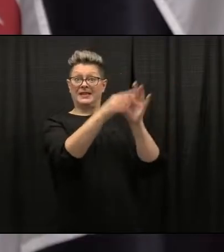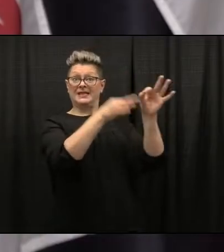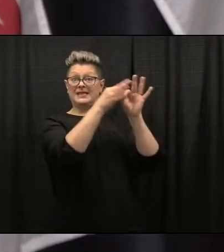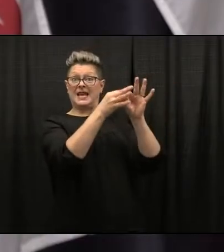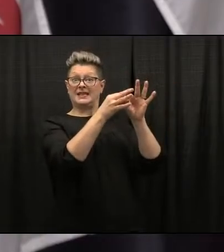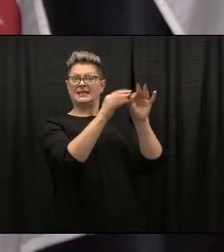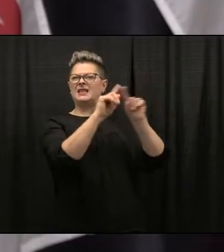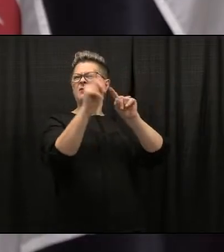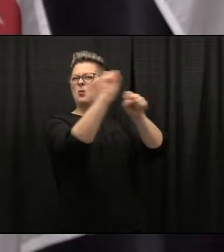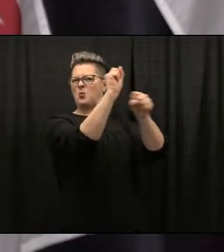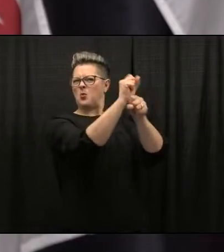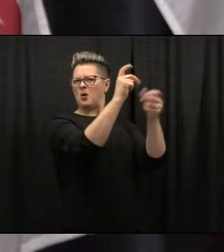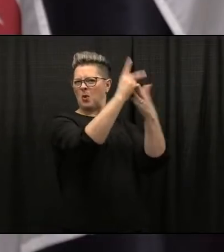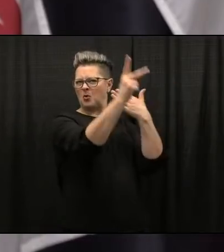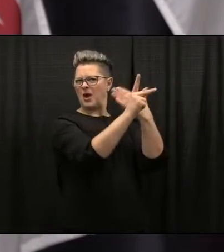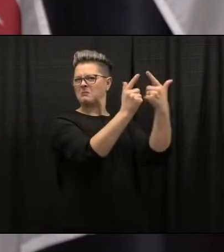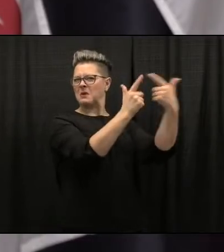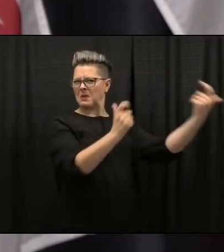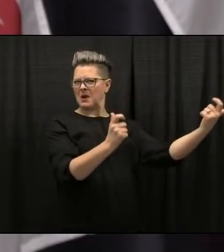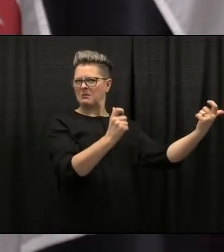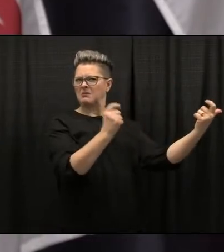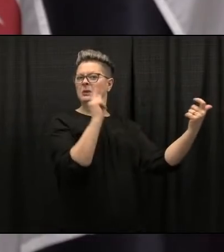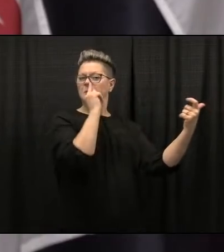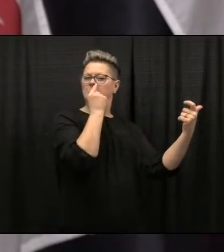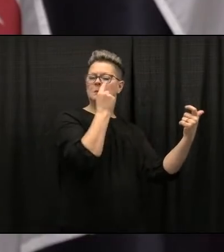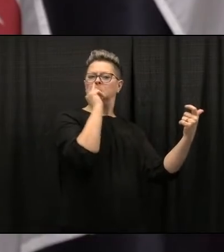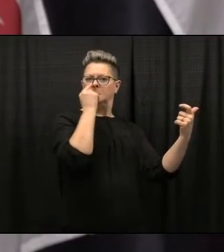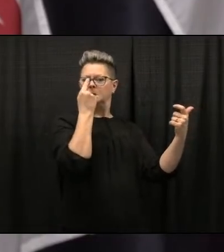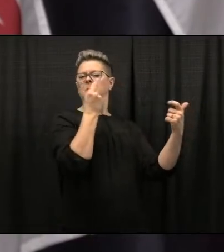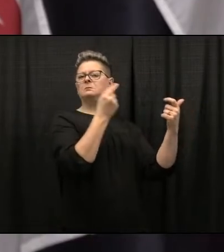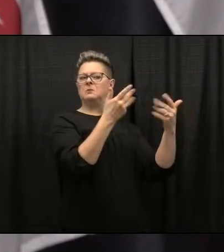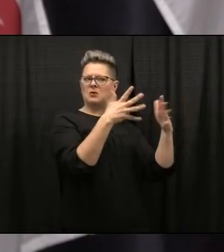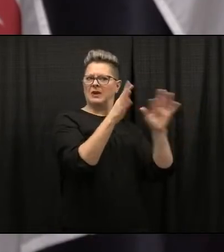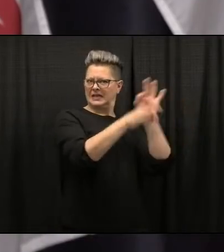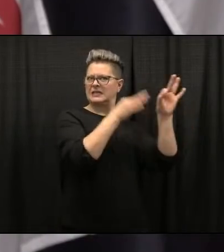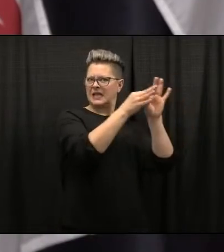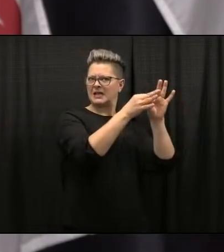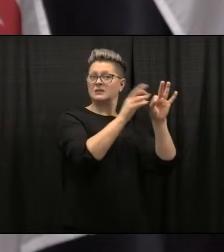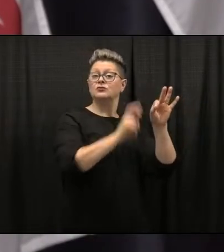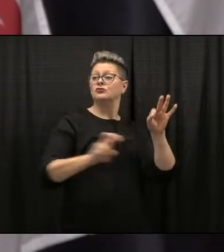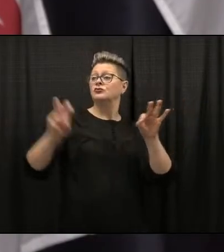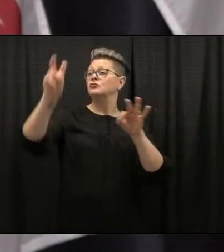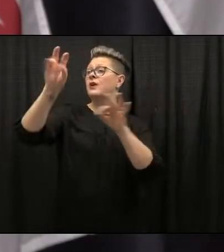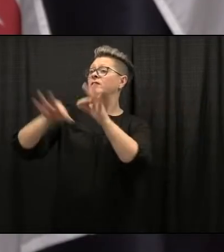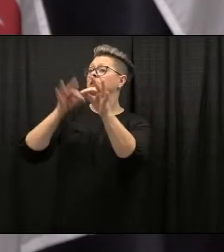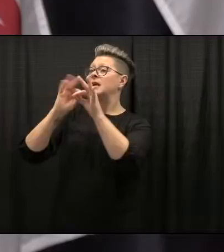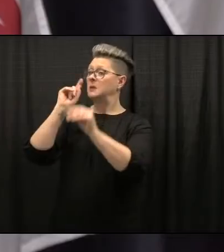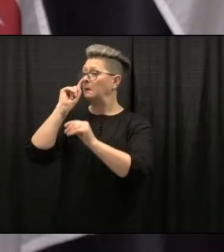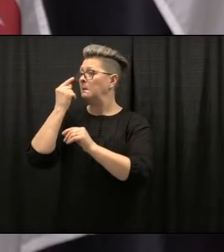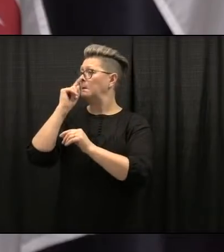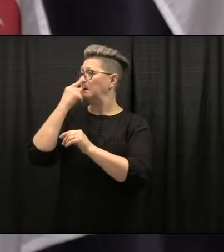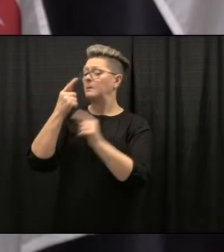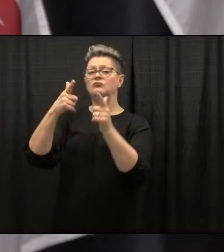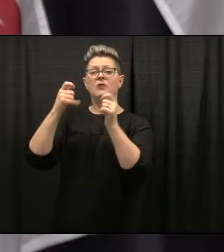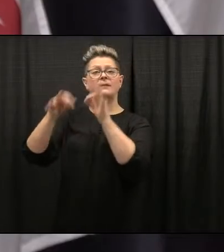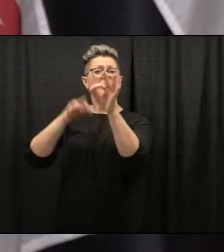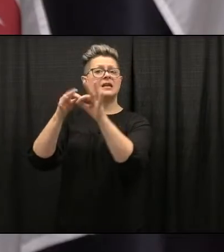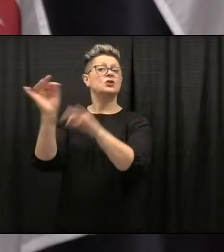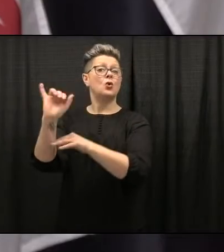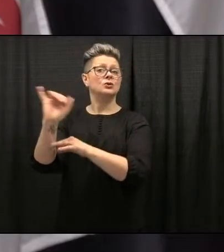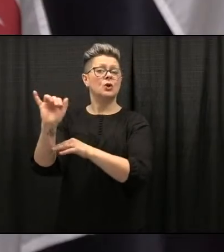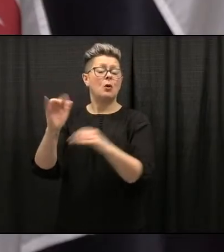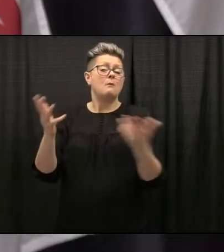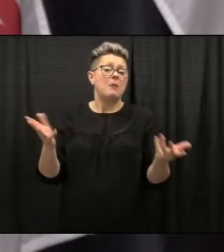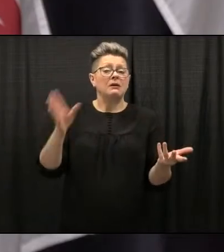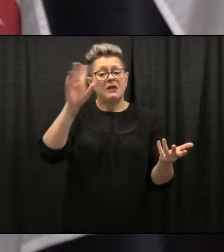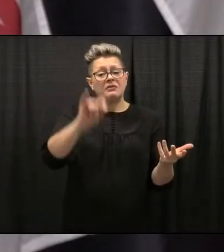in different work-related programs and travel tests and that sort of thing. So it's just another